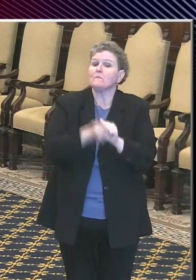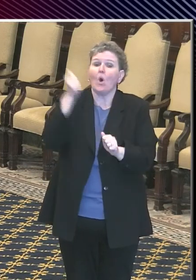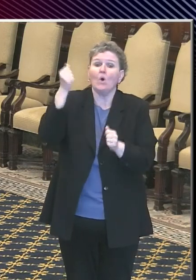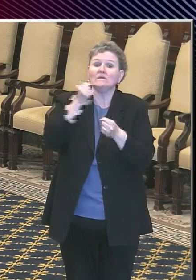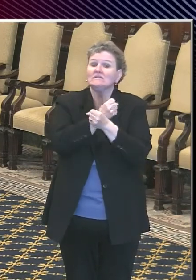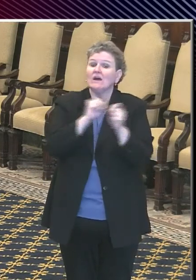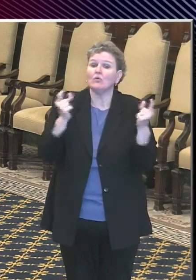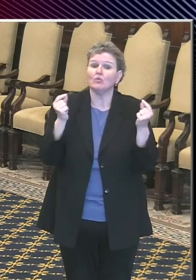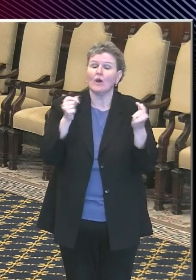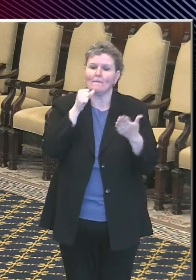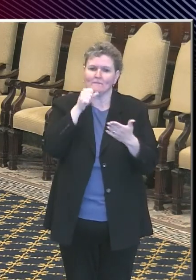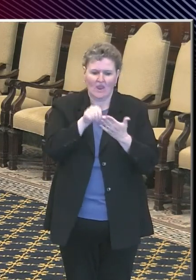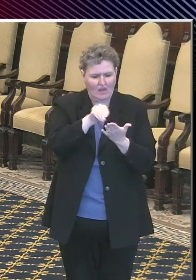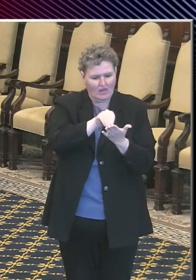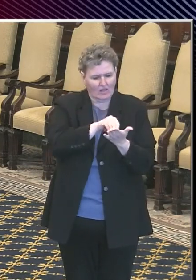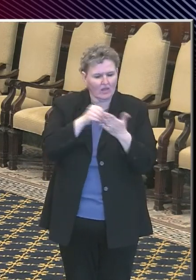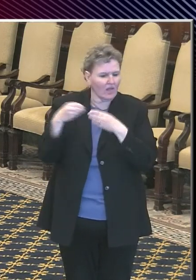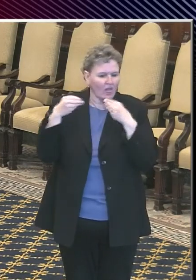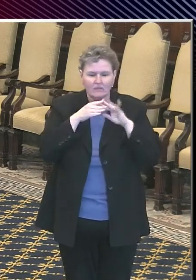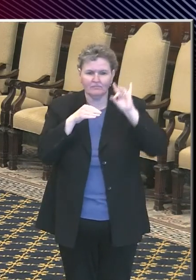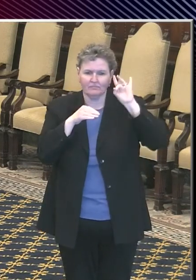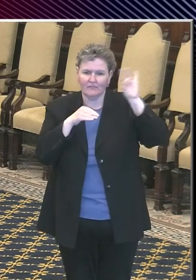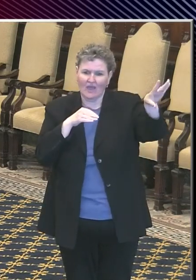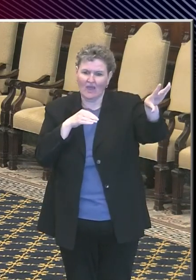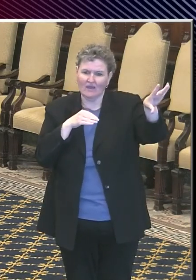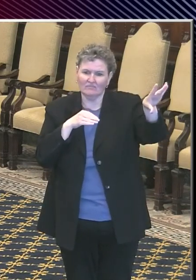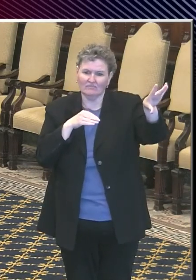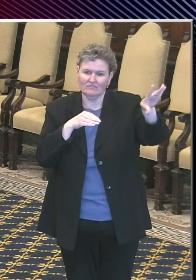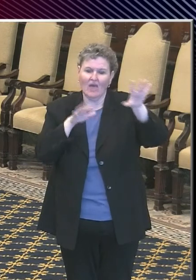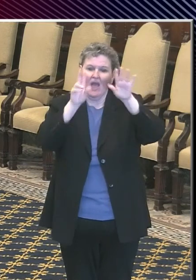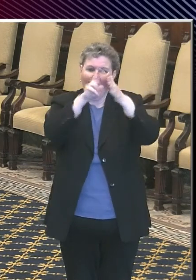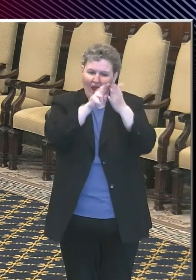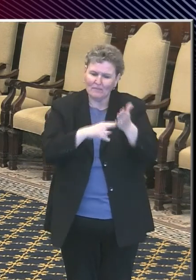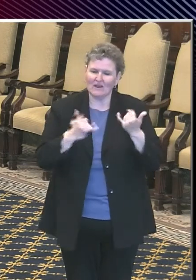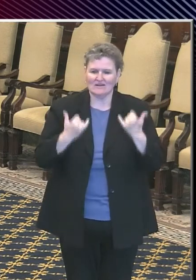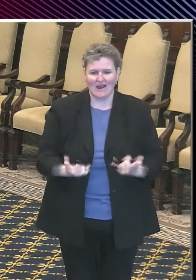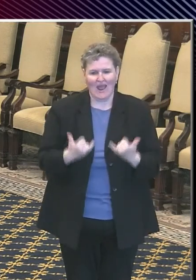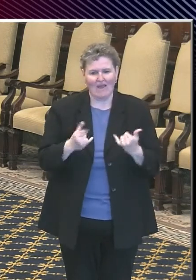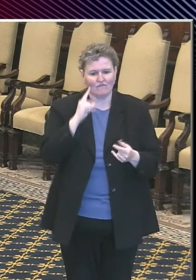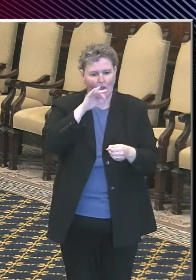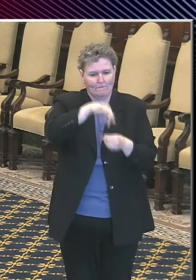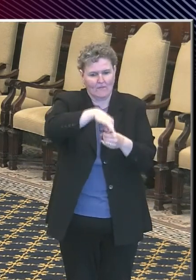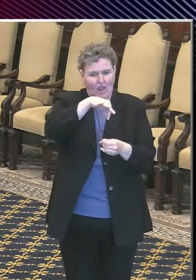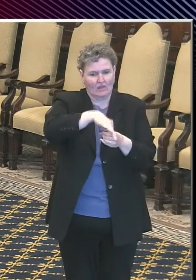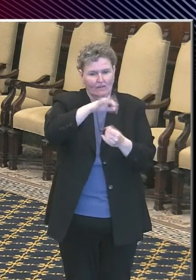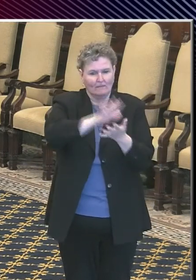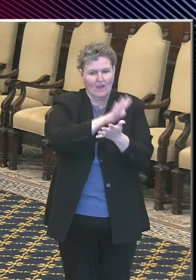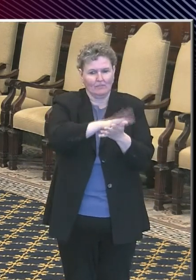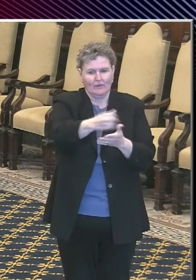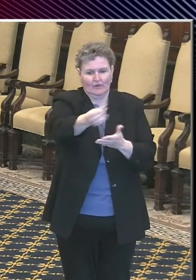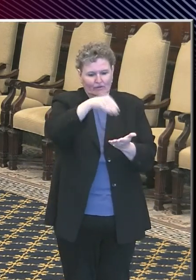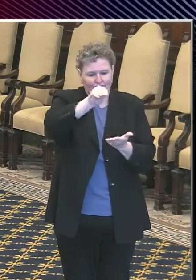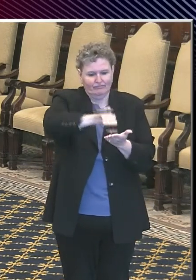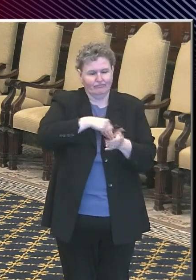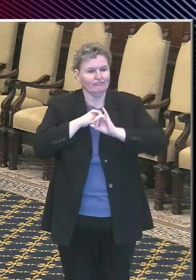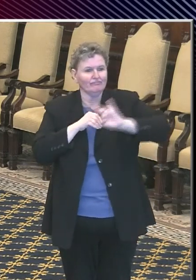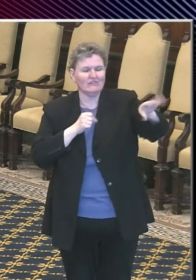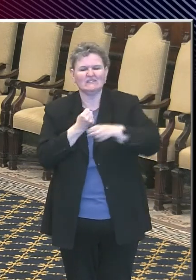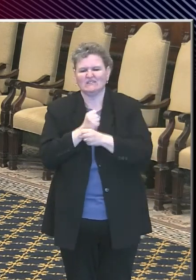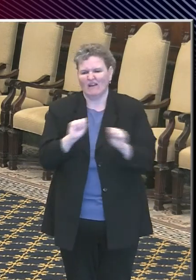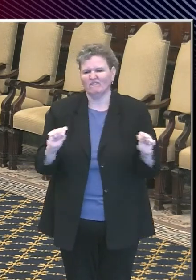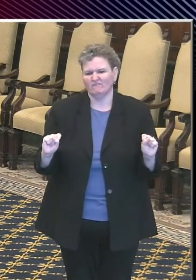on a couple of things. One is to make sure that our most vulnerable residents that are currently in congregate care settings are moved into more appropriate